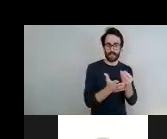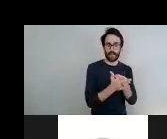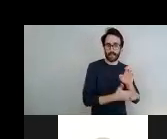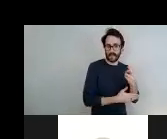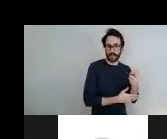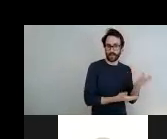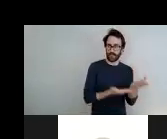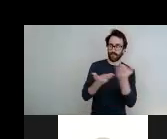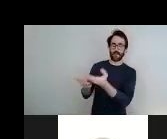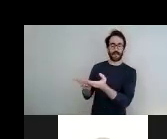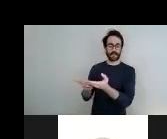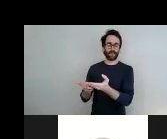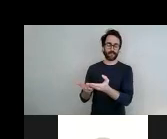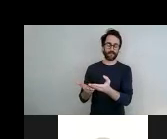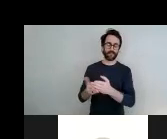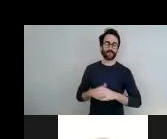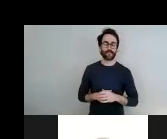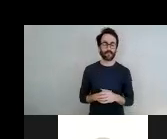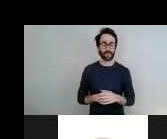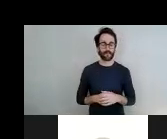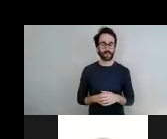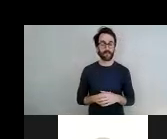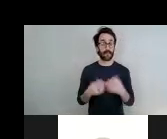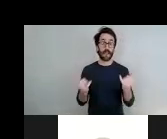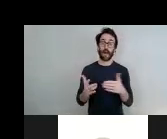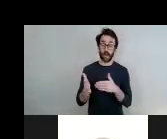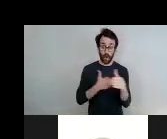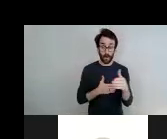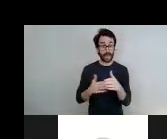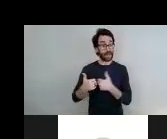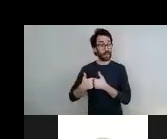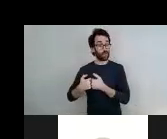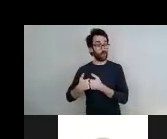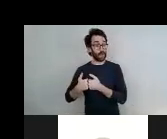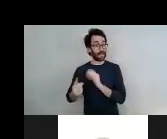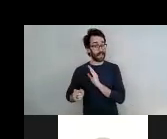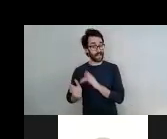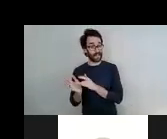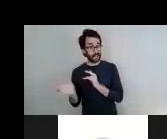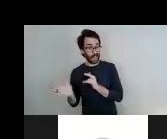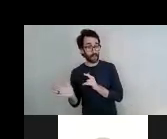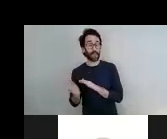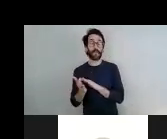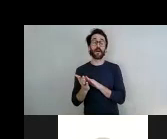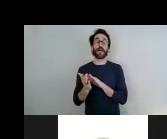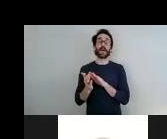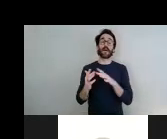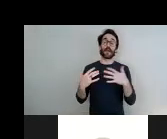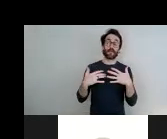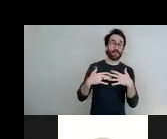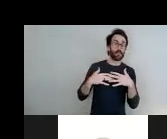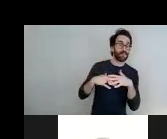investment scams with romance scams. So it does start off, the scam will start off as a romance scam, but down the